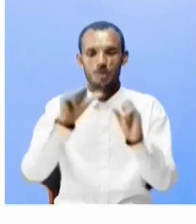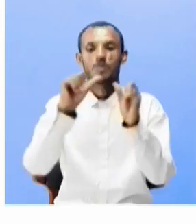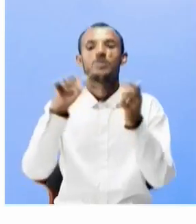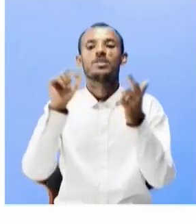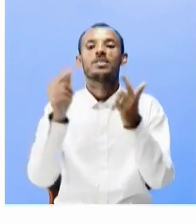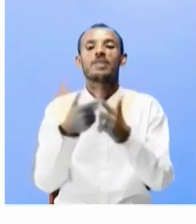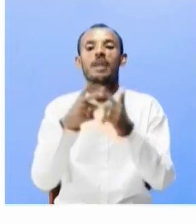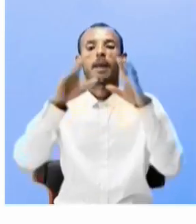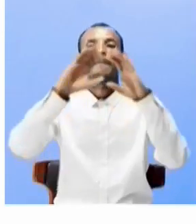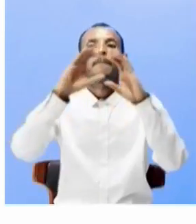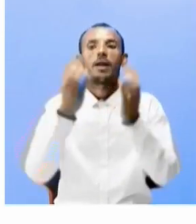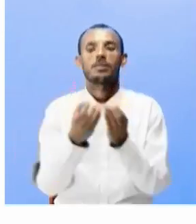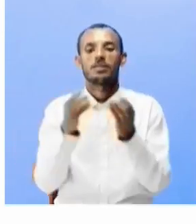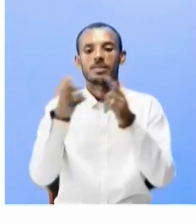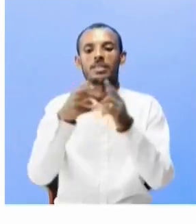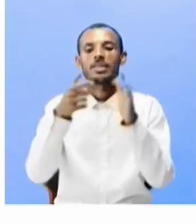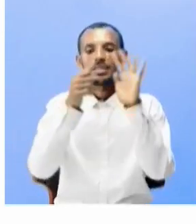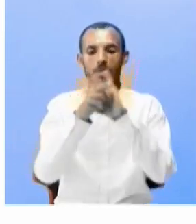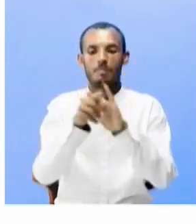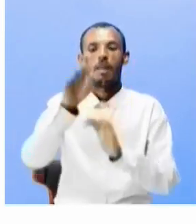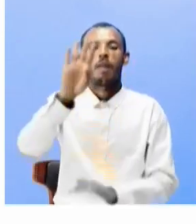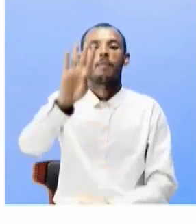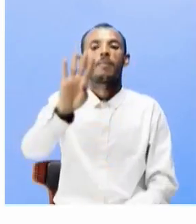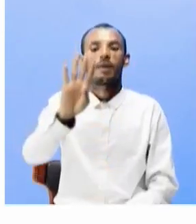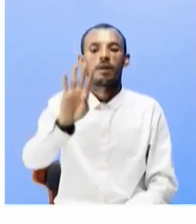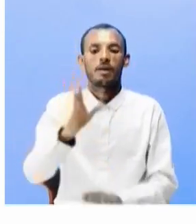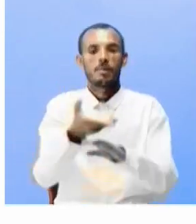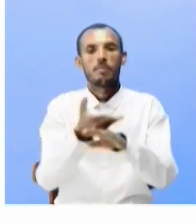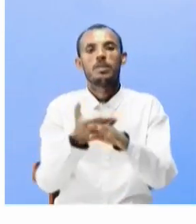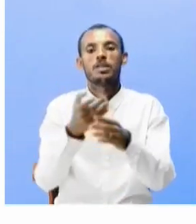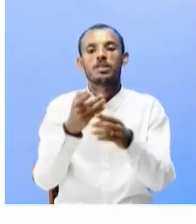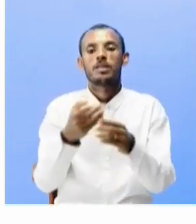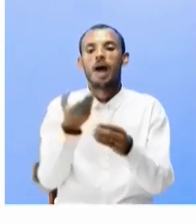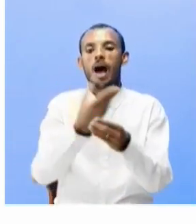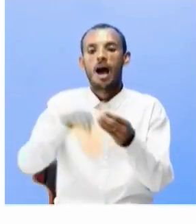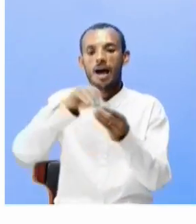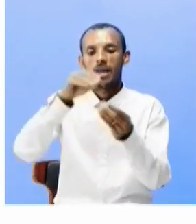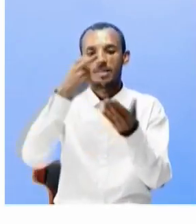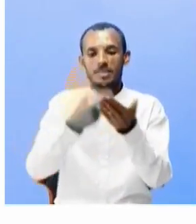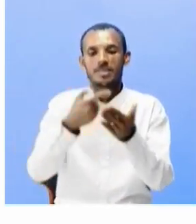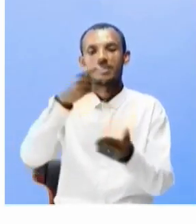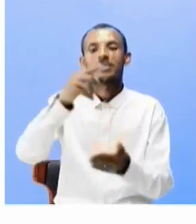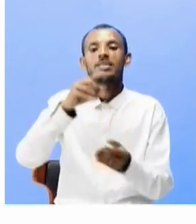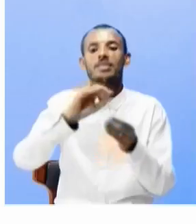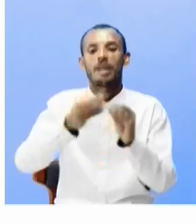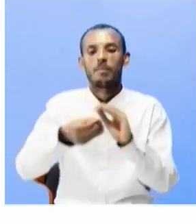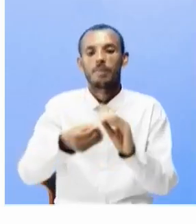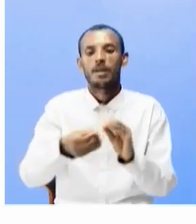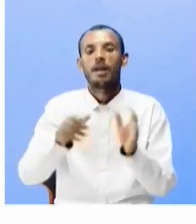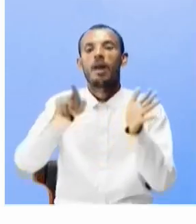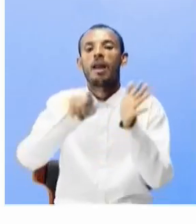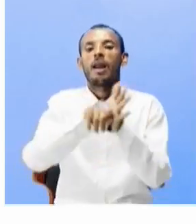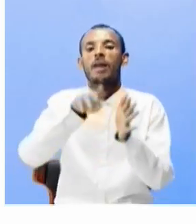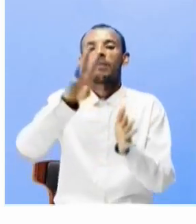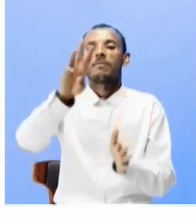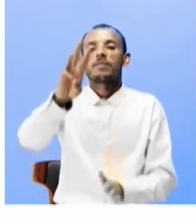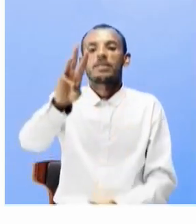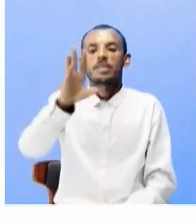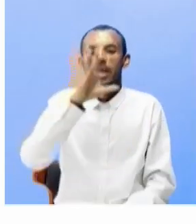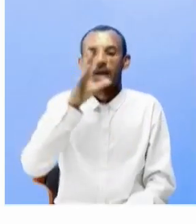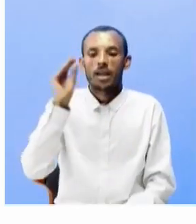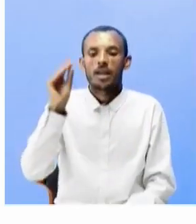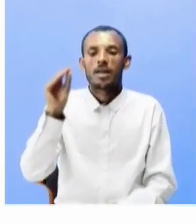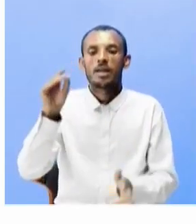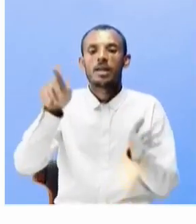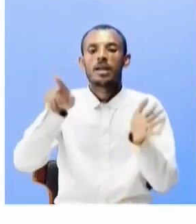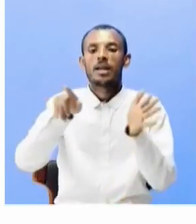part, second example, B. Please try to add this number, negative 6 and